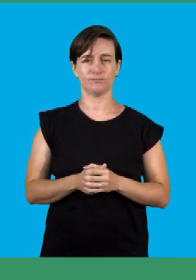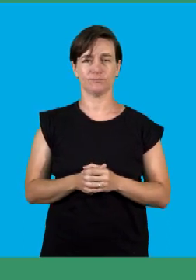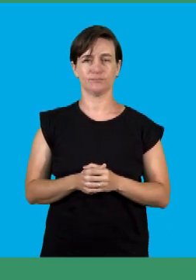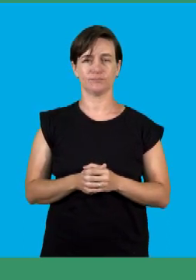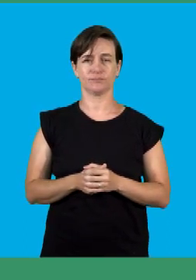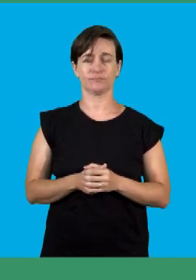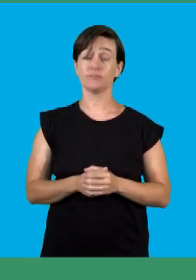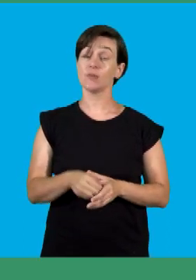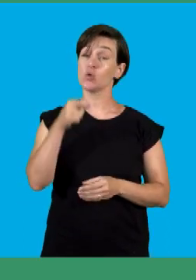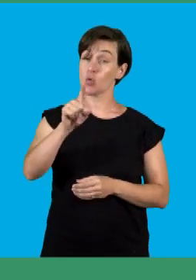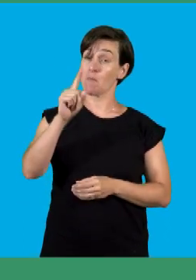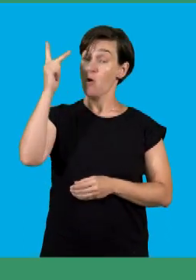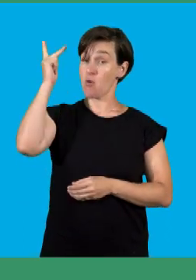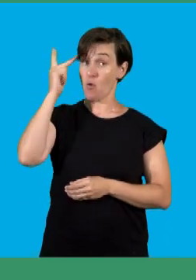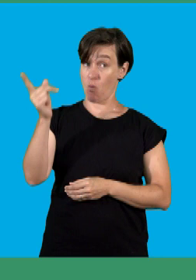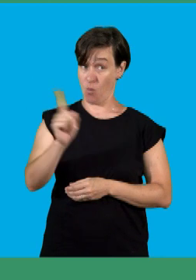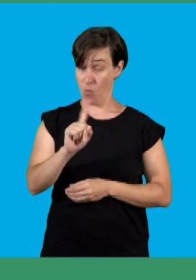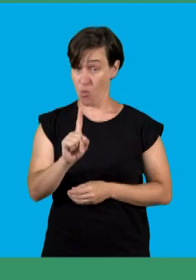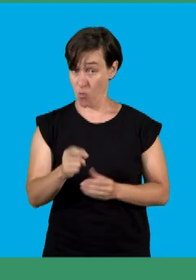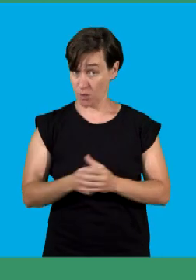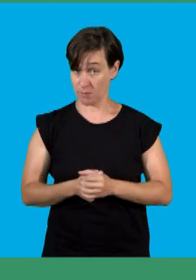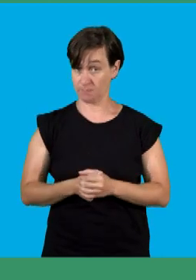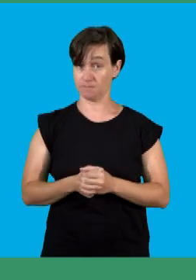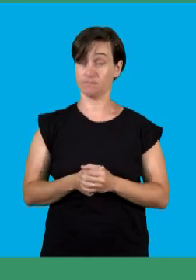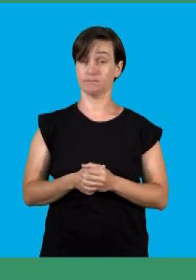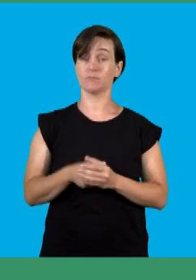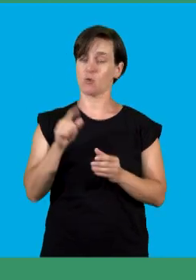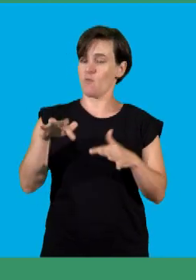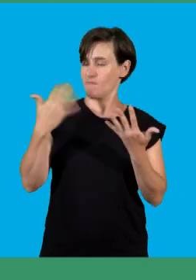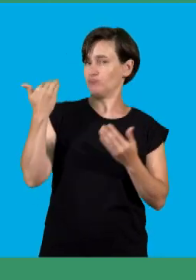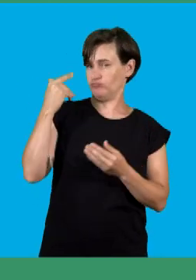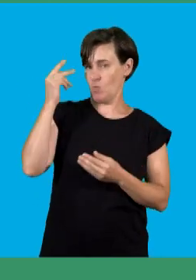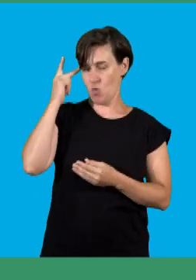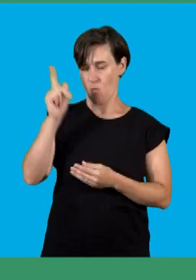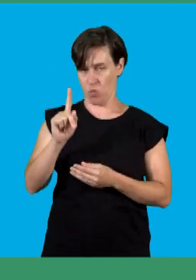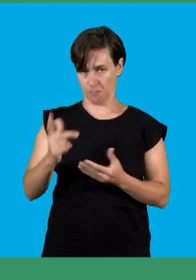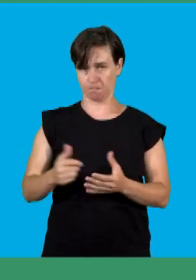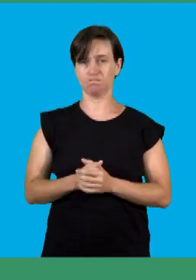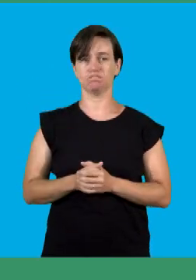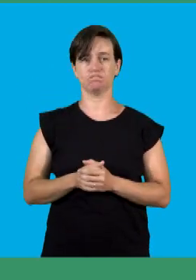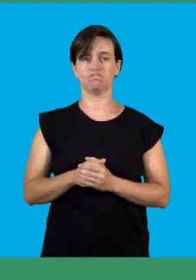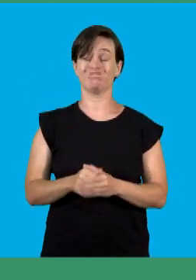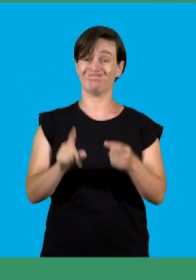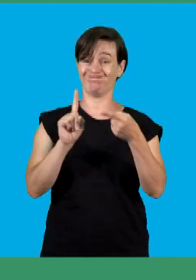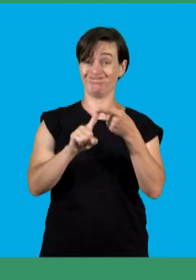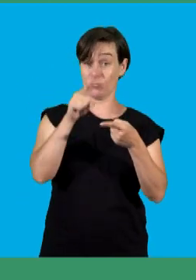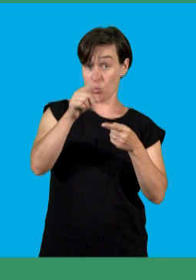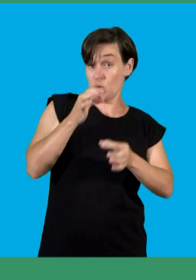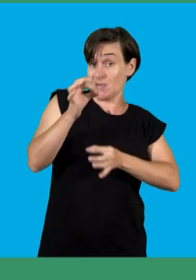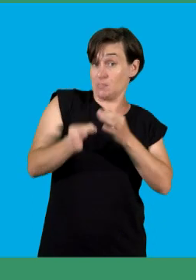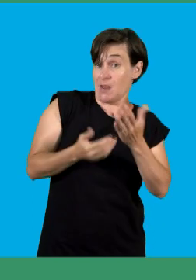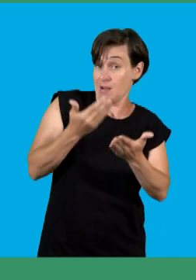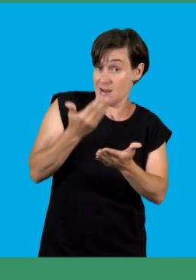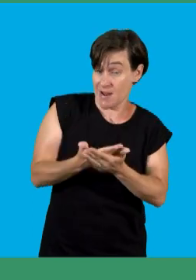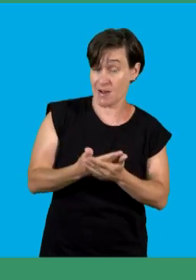so this is what is expected of you. You should know this, the pre-knowledge. This is what you should know right now as you sit at the. You should be able to